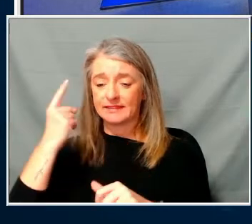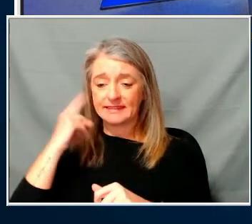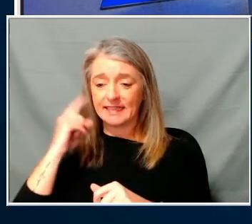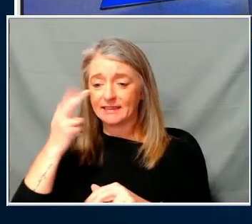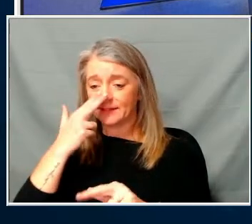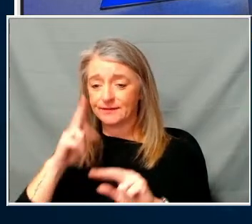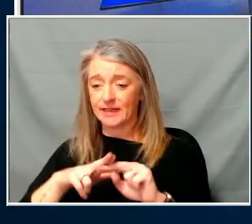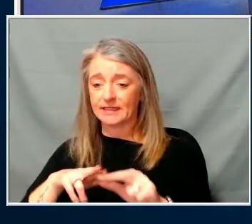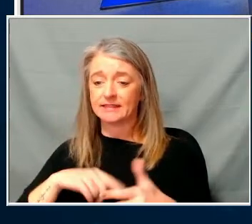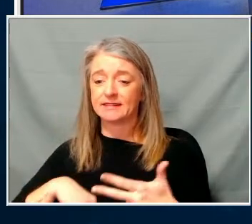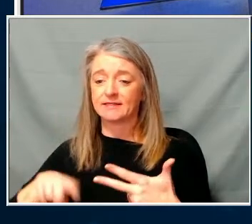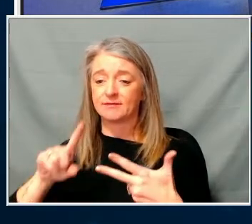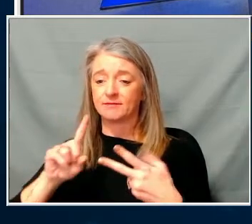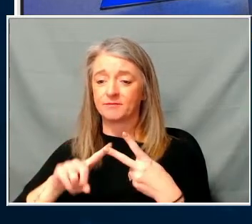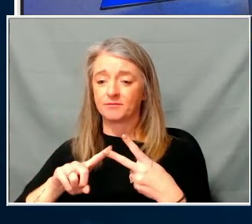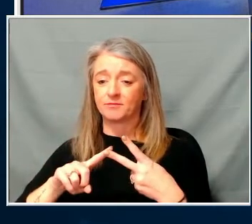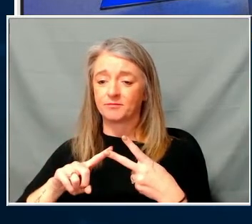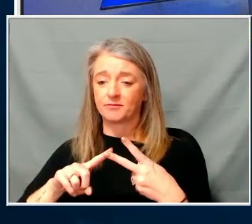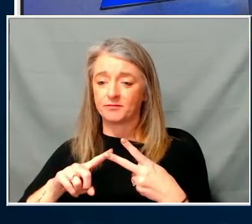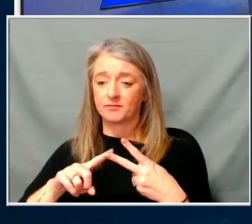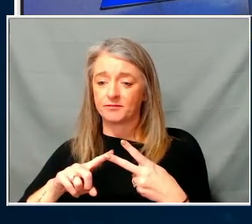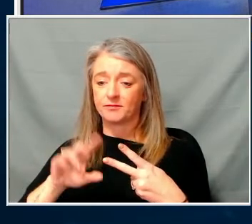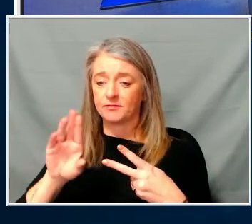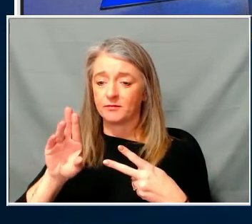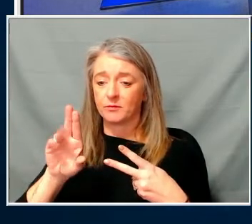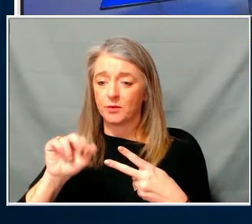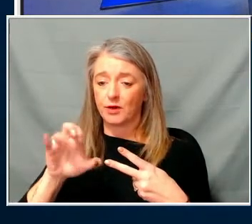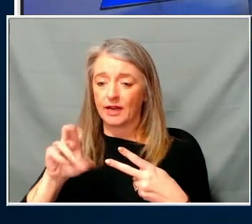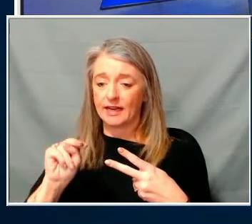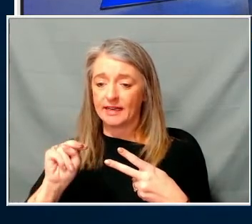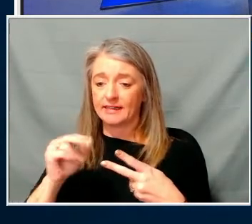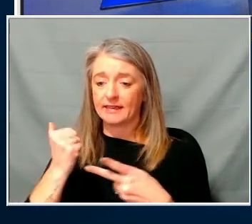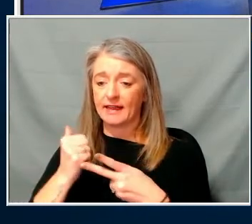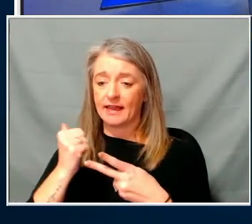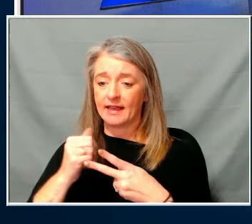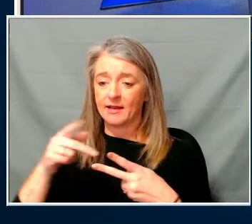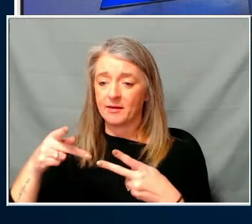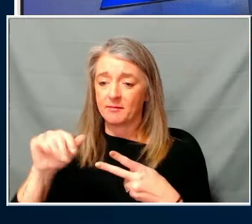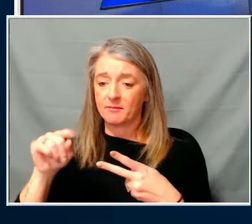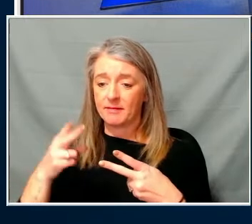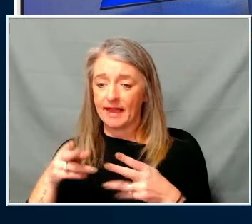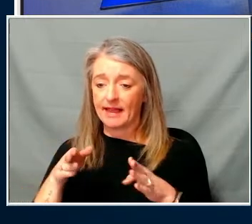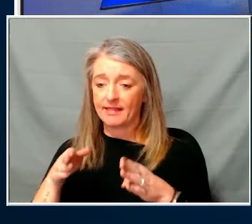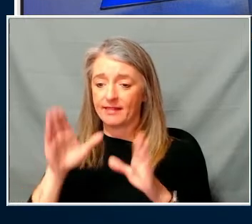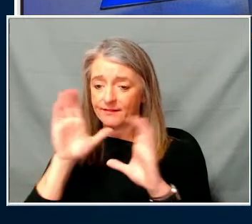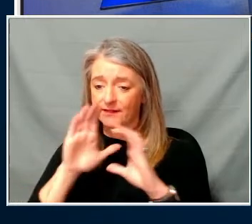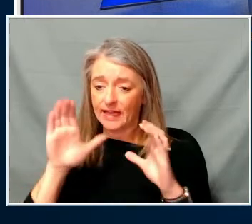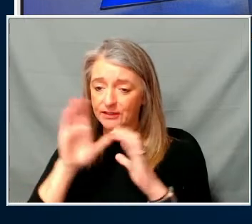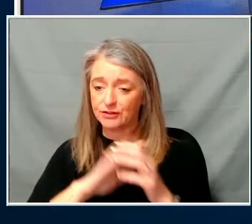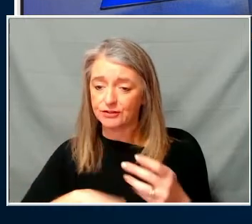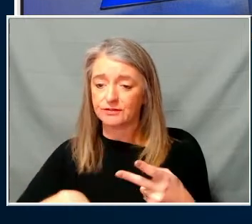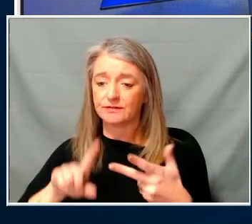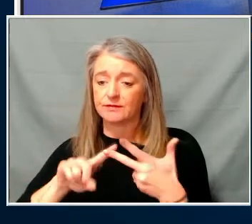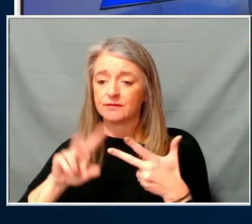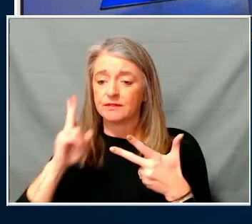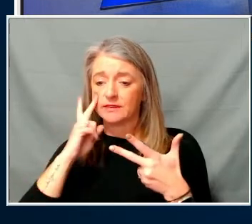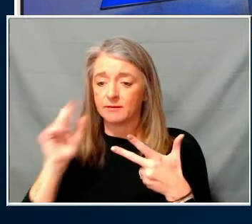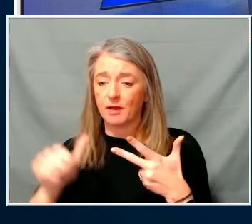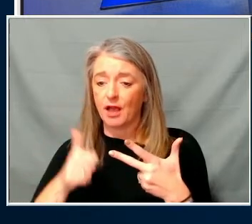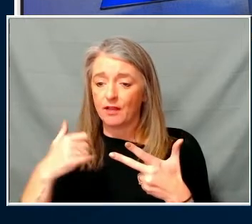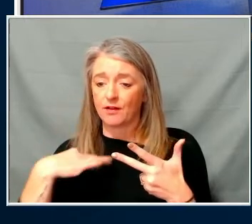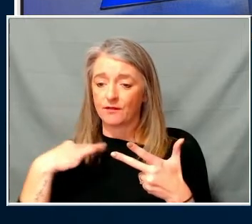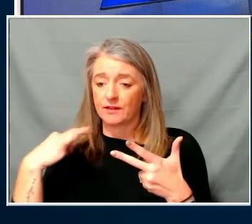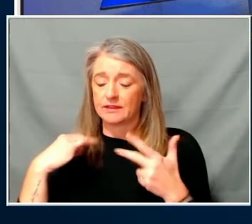And then we have Brian, who helps people navigate this big, huge health system. And then we saw some of our other volunteers there doing different